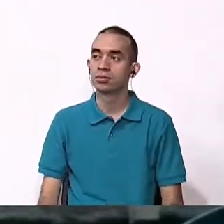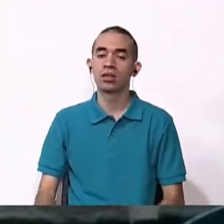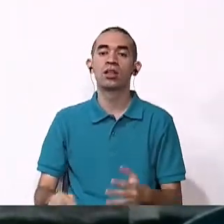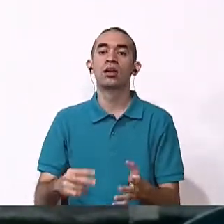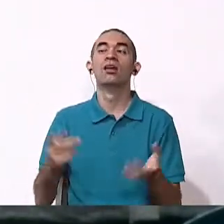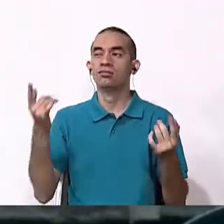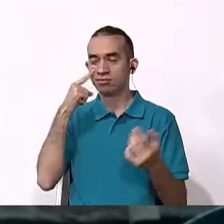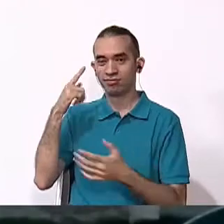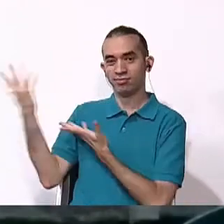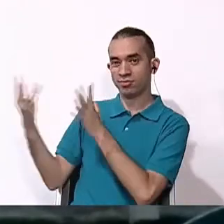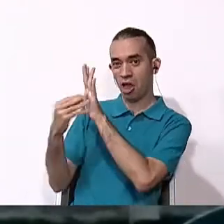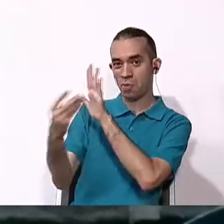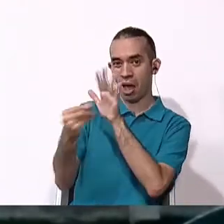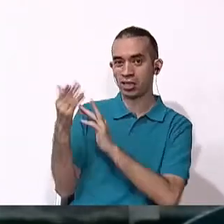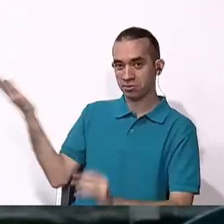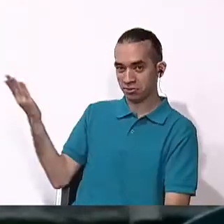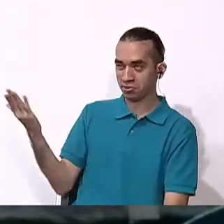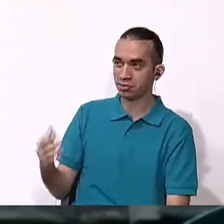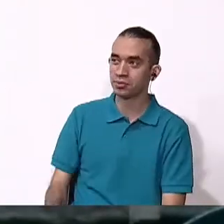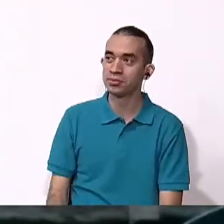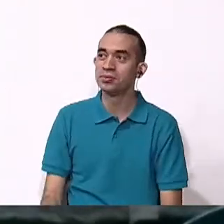jumping jacks.